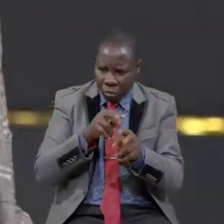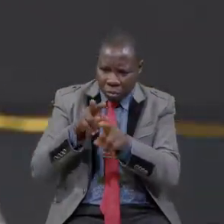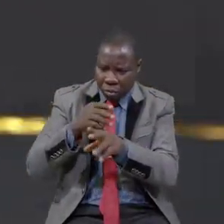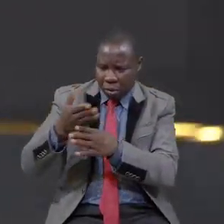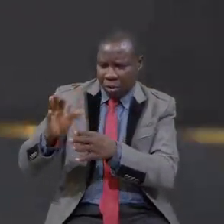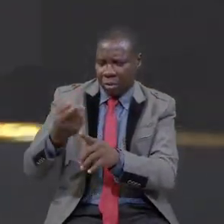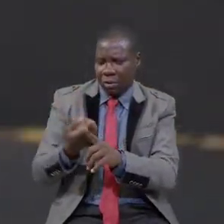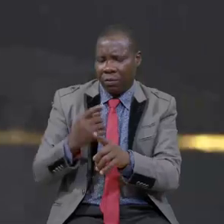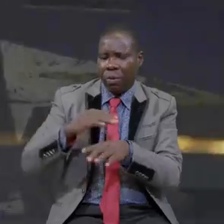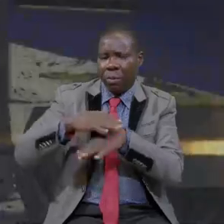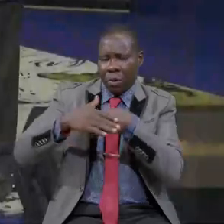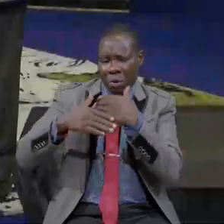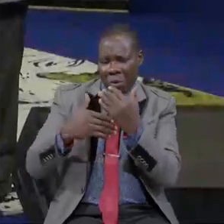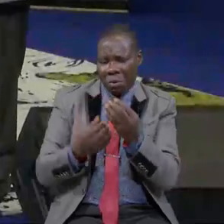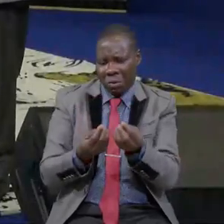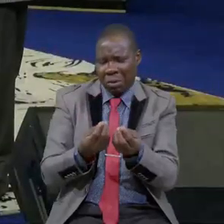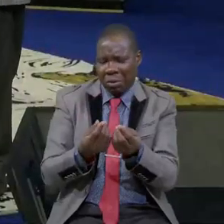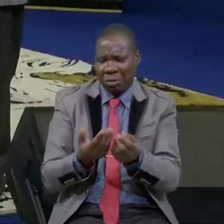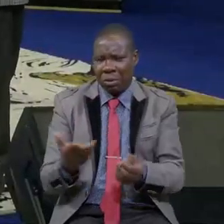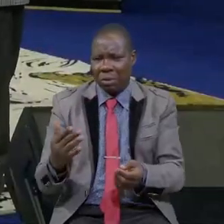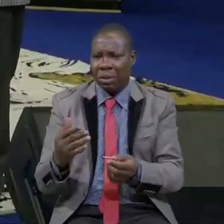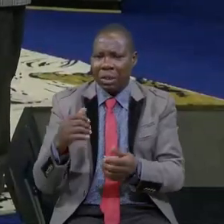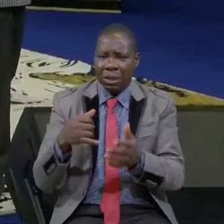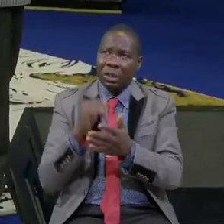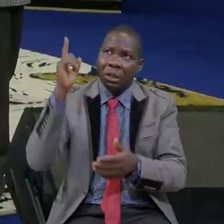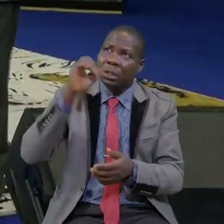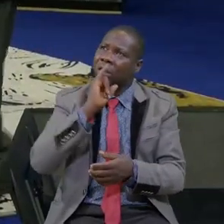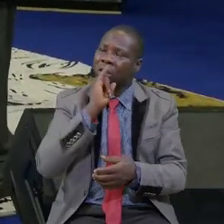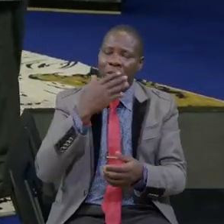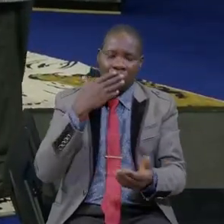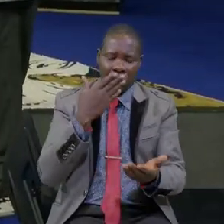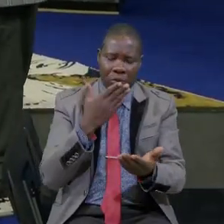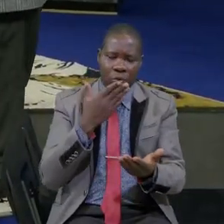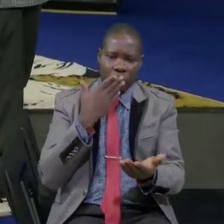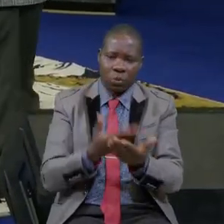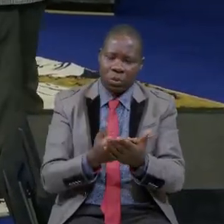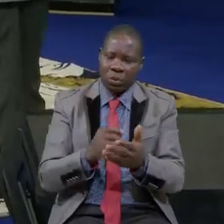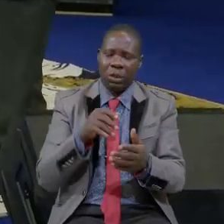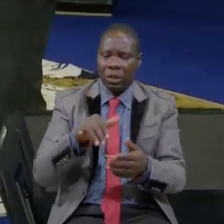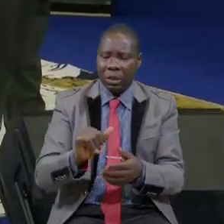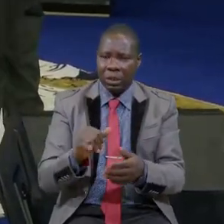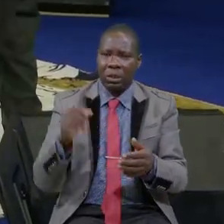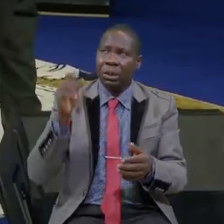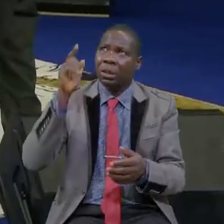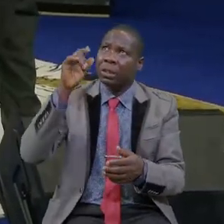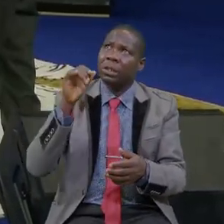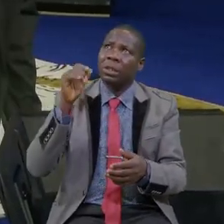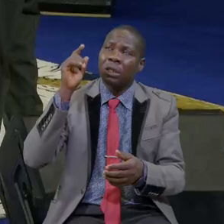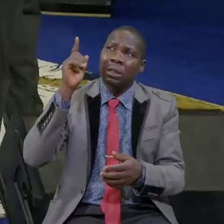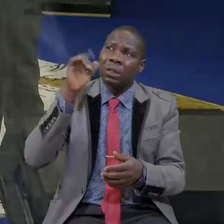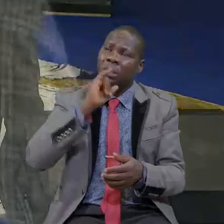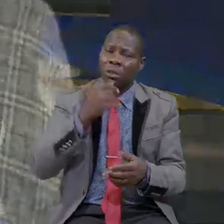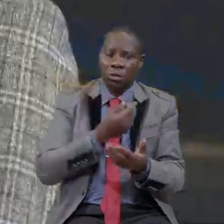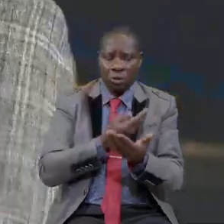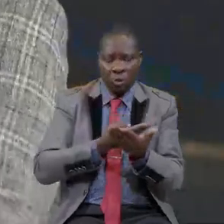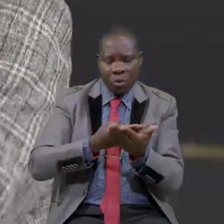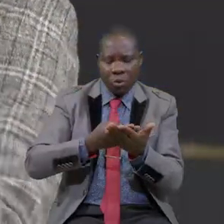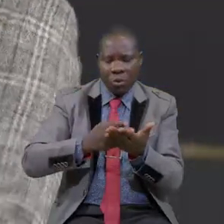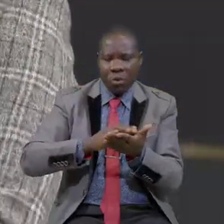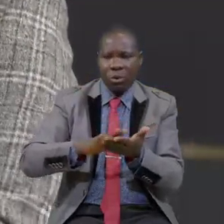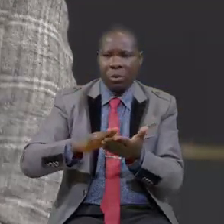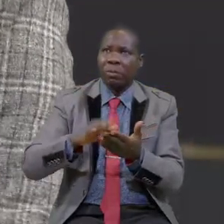he good yes he good but he holy and it's not a sugar daddy just give and give and give and not